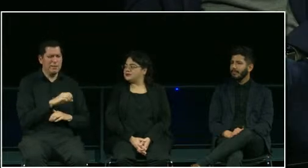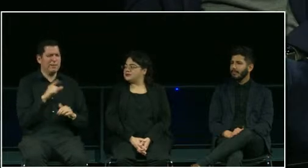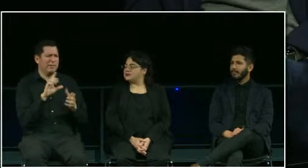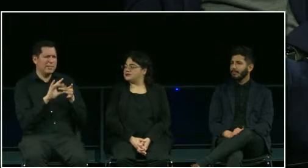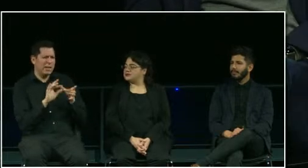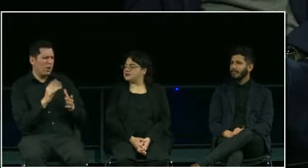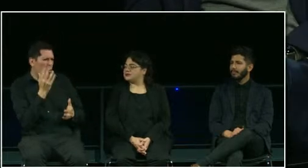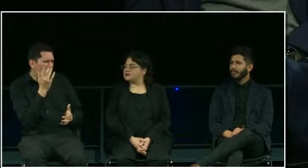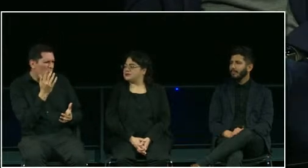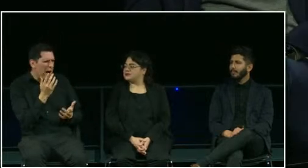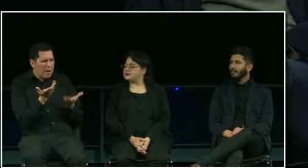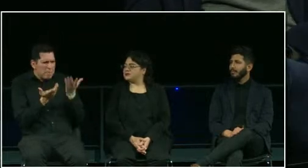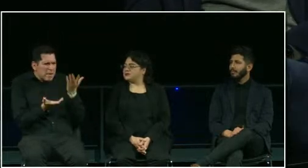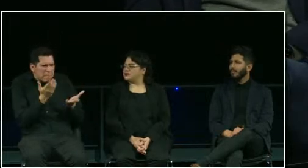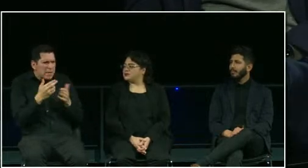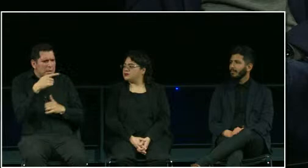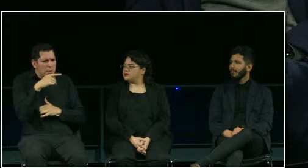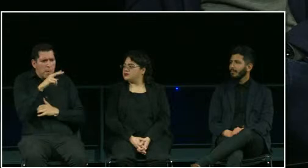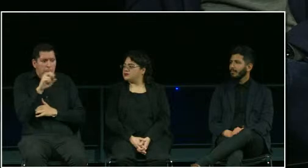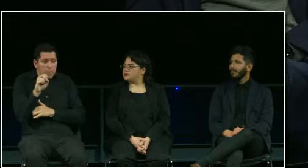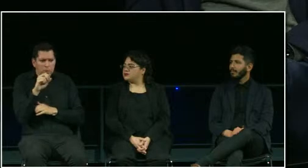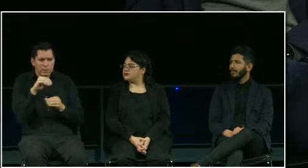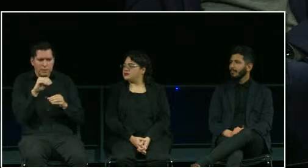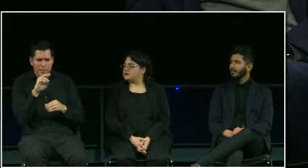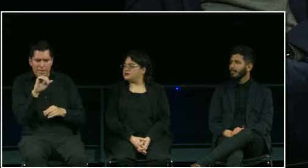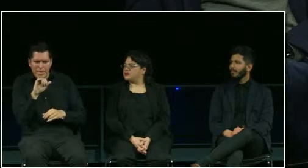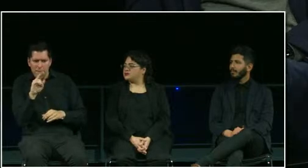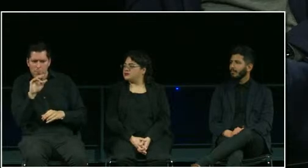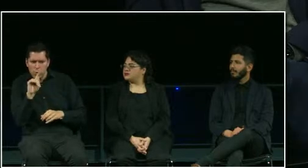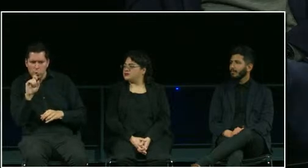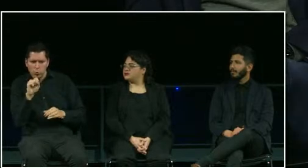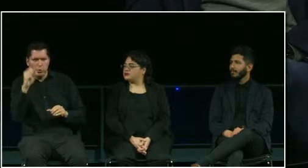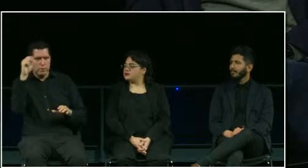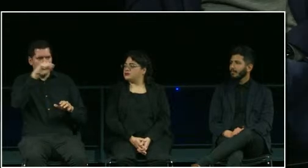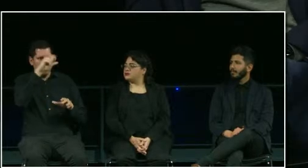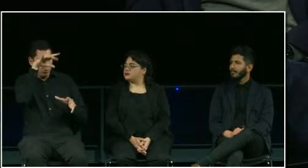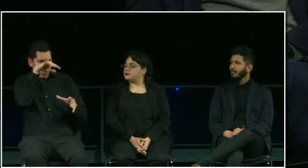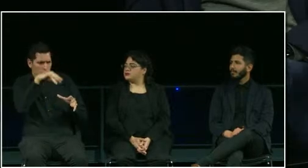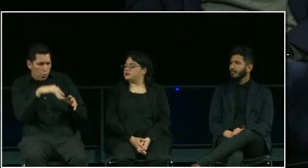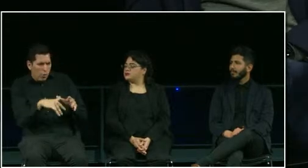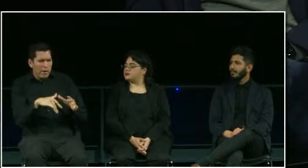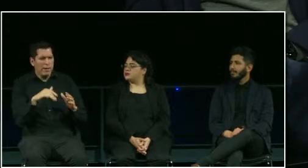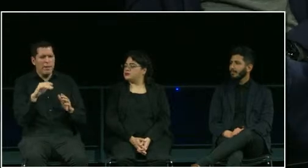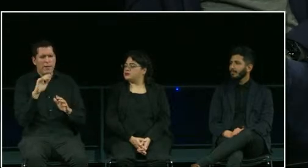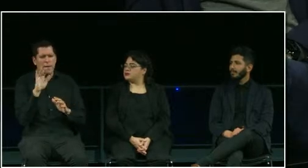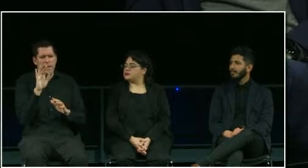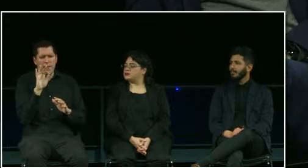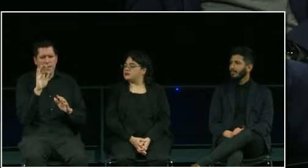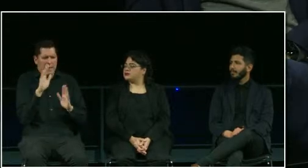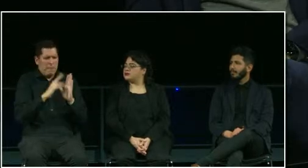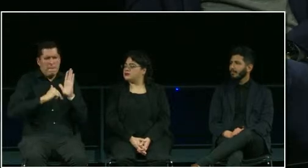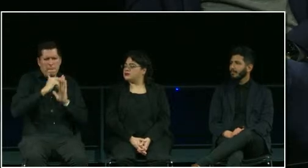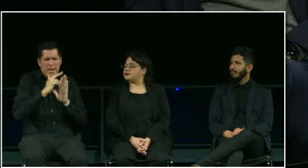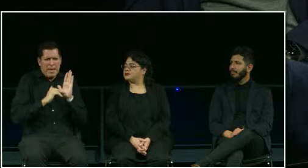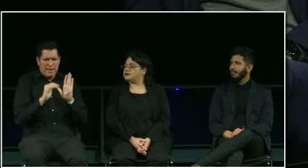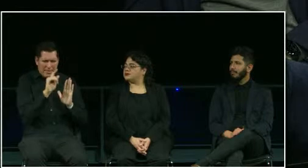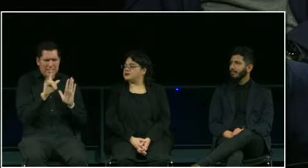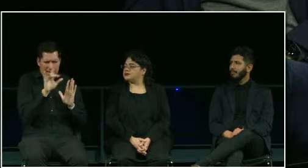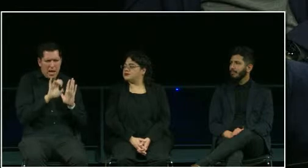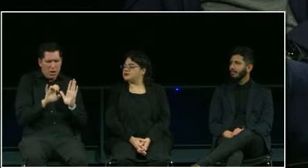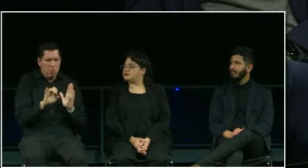what if Puss in Boots looked like it was dropped into a fairy tale painting? So we had this painterly style. And